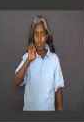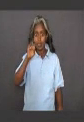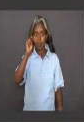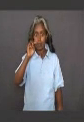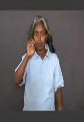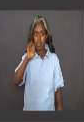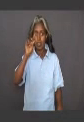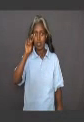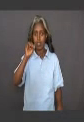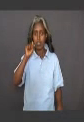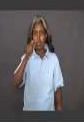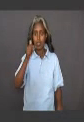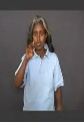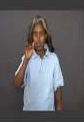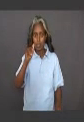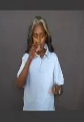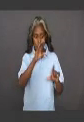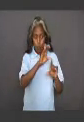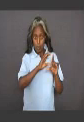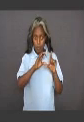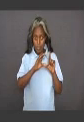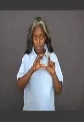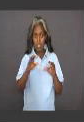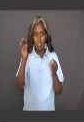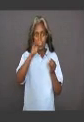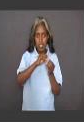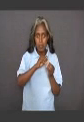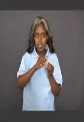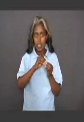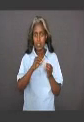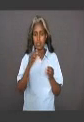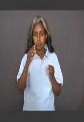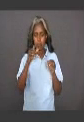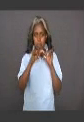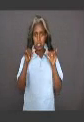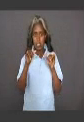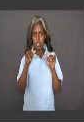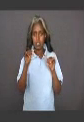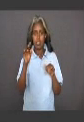their measures is equal to 90 degrees.